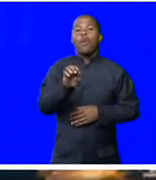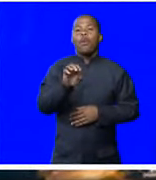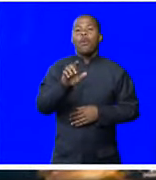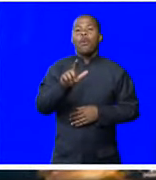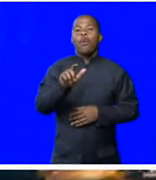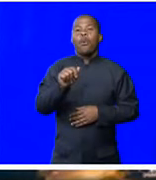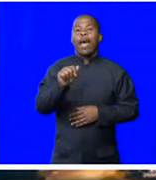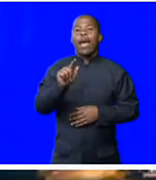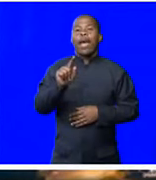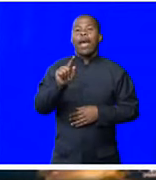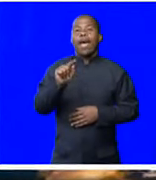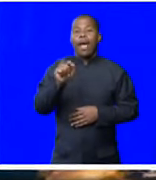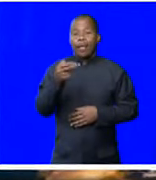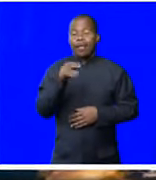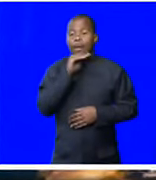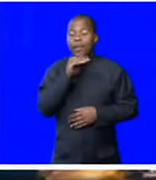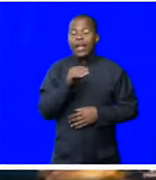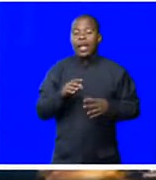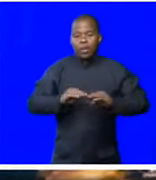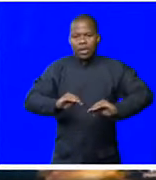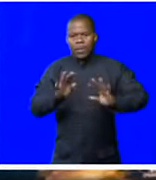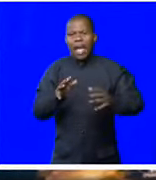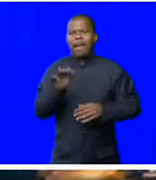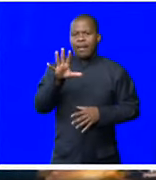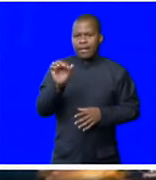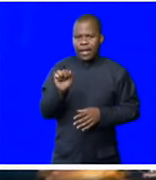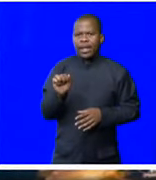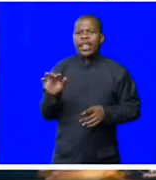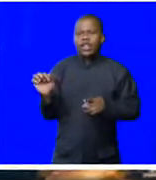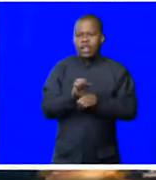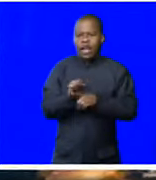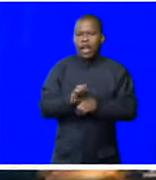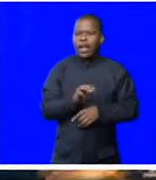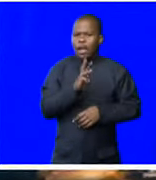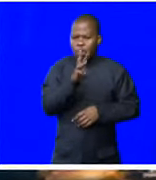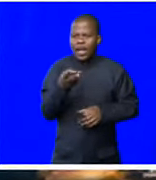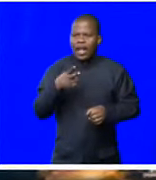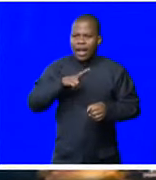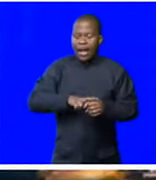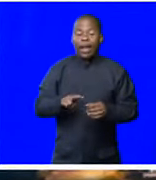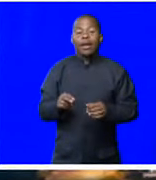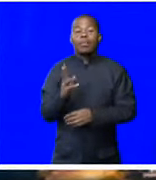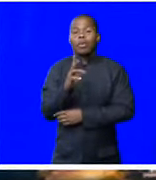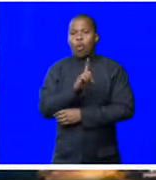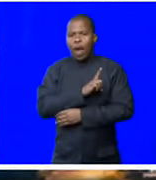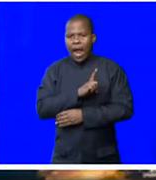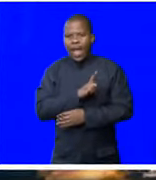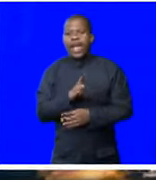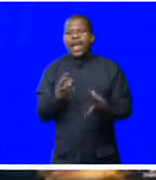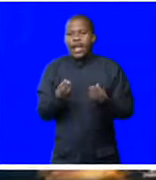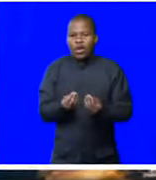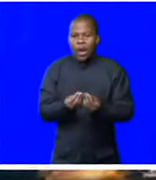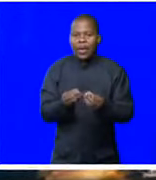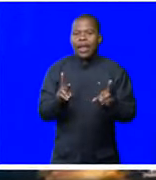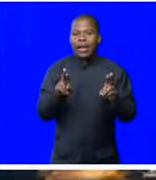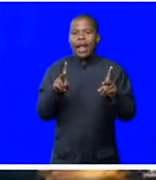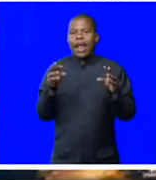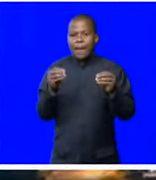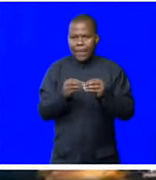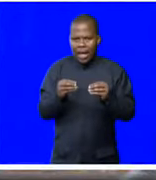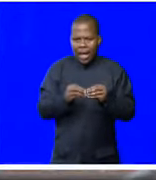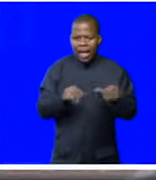around 50 local tennis coaches. Jele was speaking during the Swaziland Building Society Tournament Prize presentation at Welluseni.